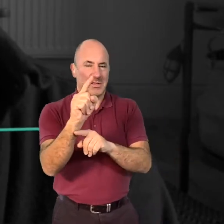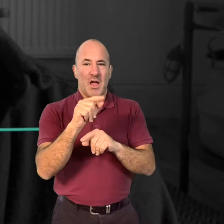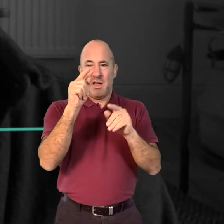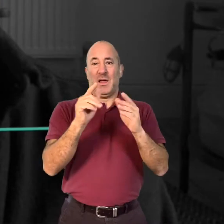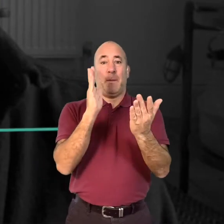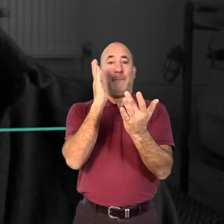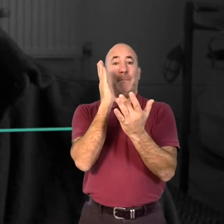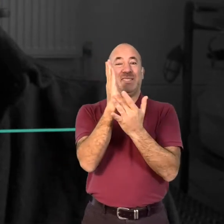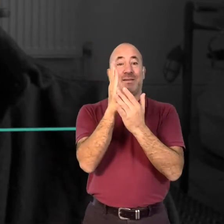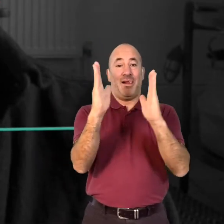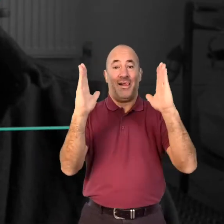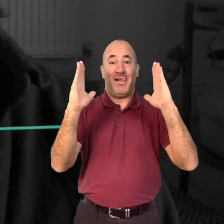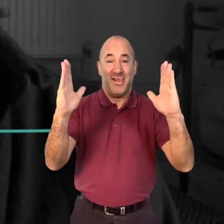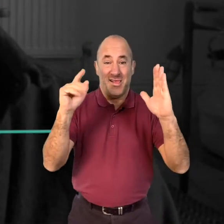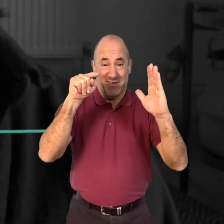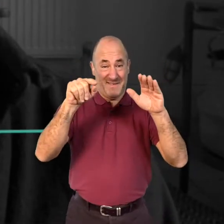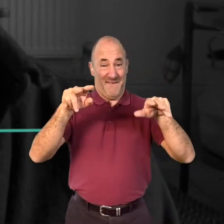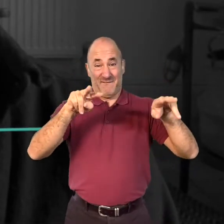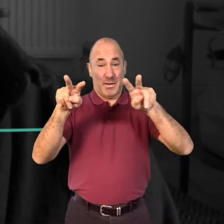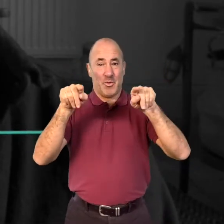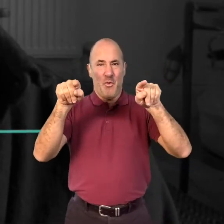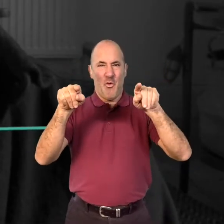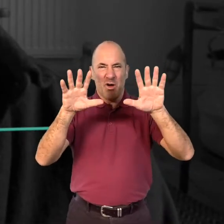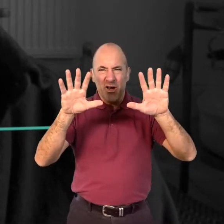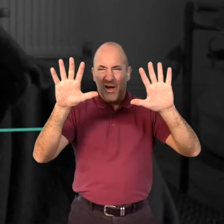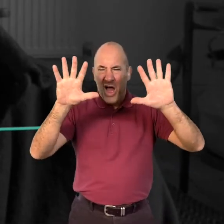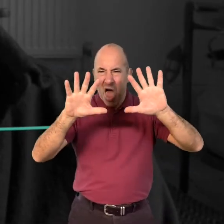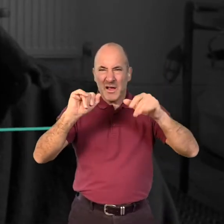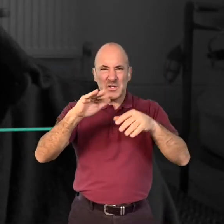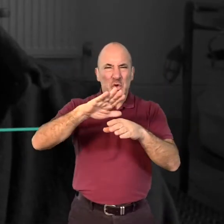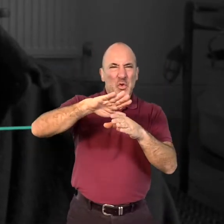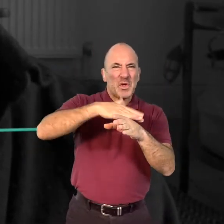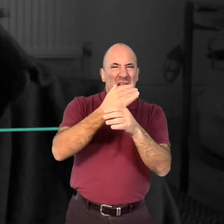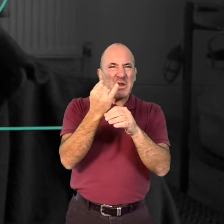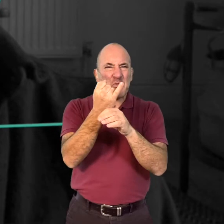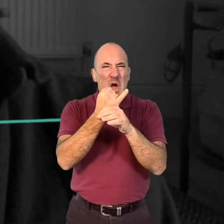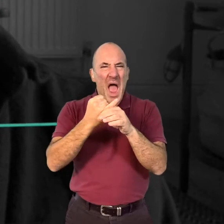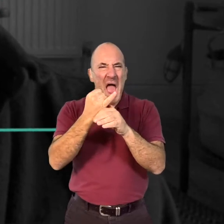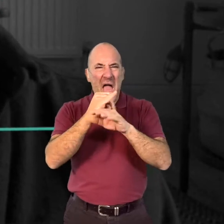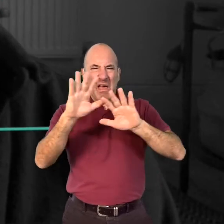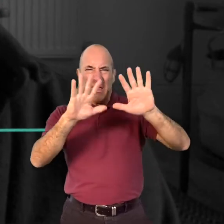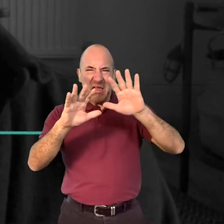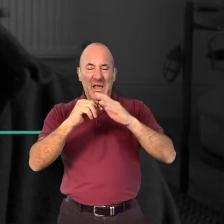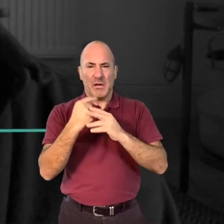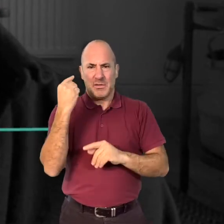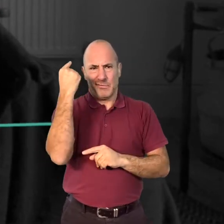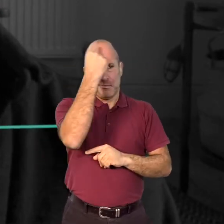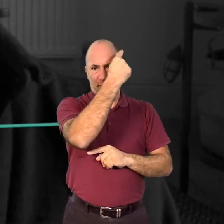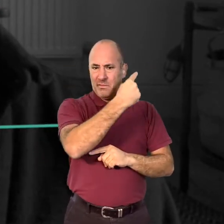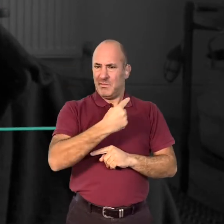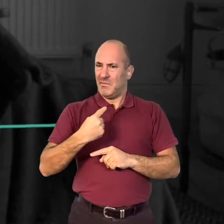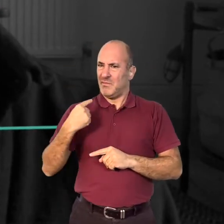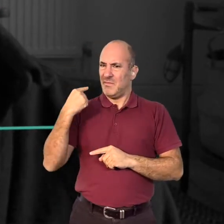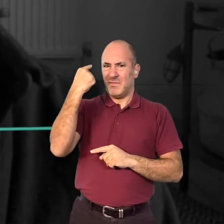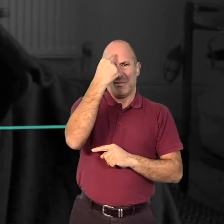can see my video, which is kind of gone a bit of a greeny grey colour, and